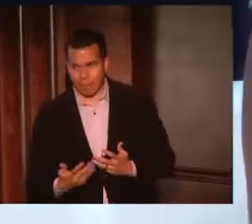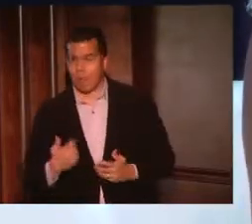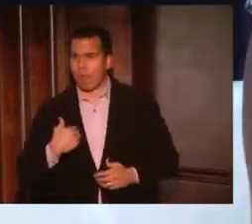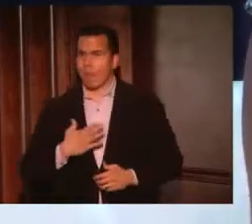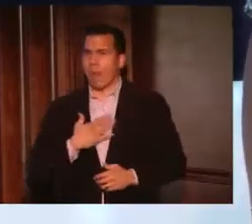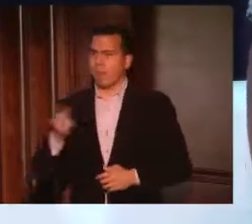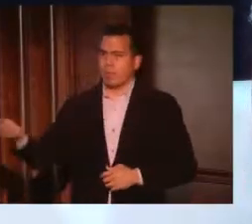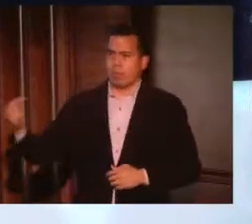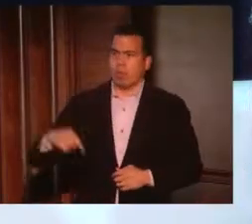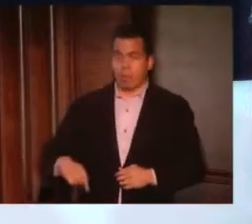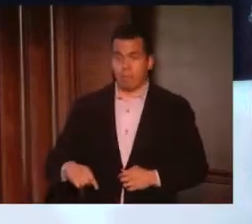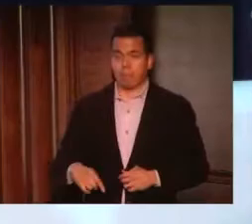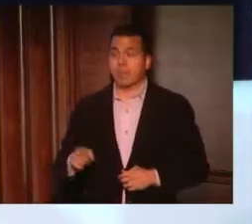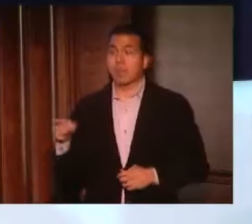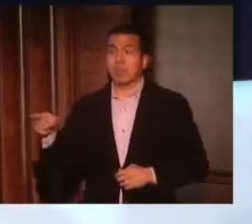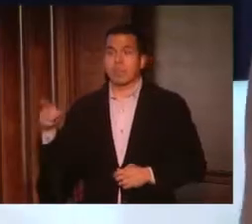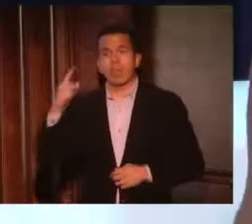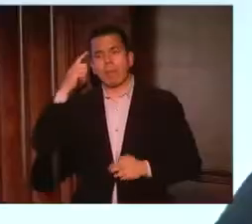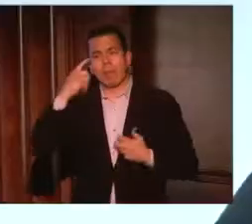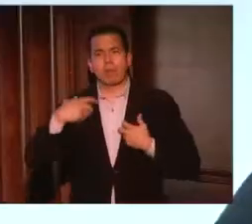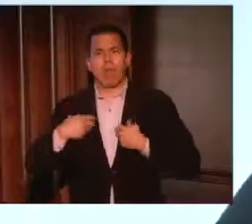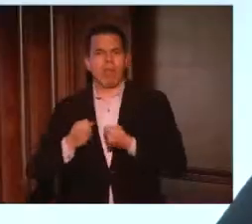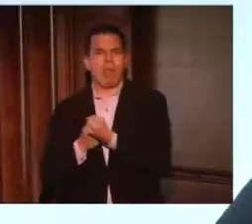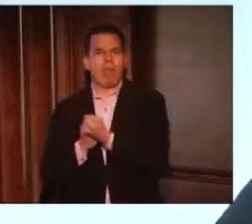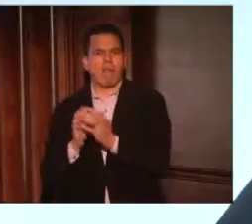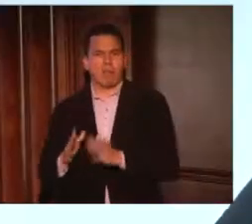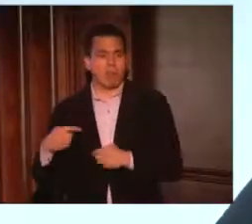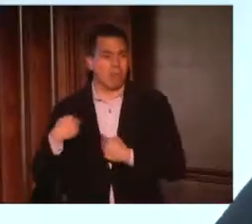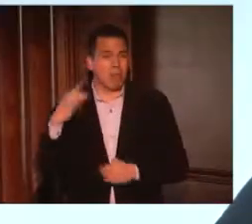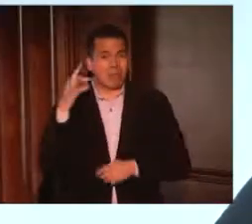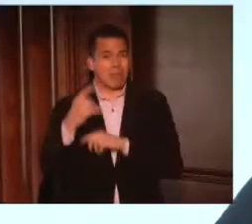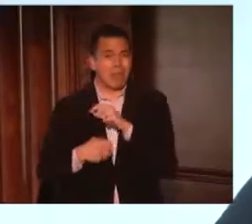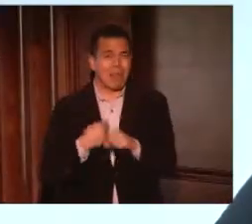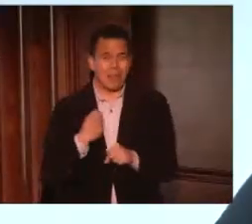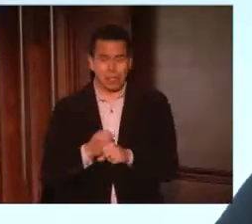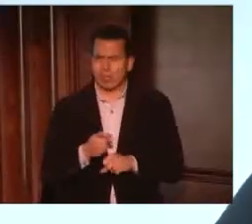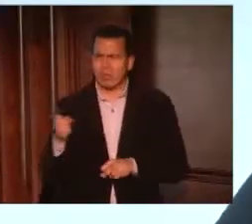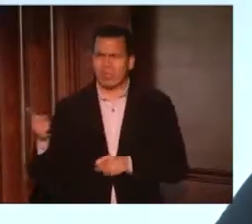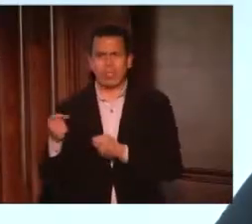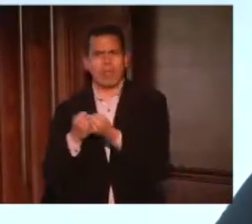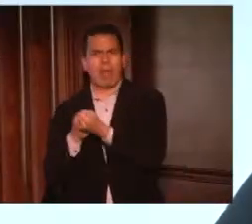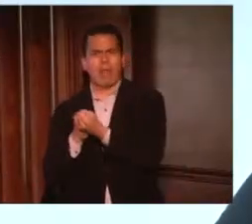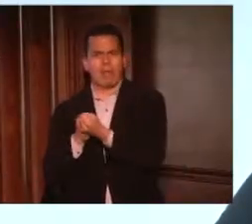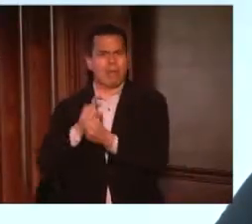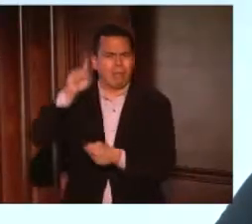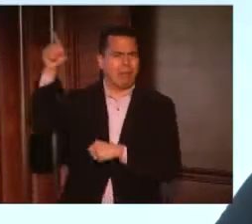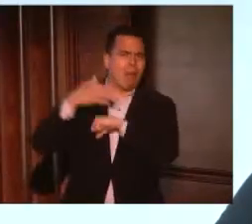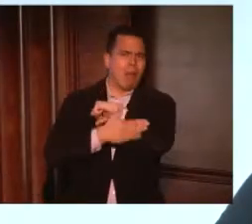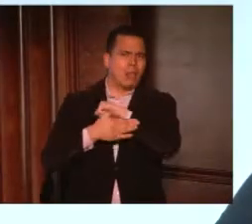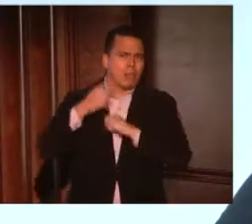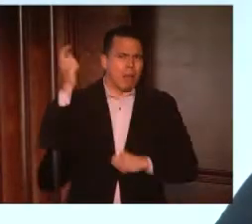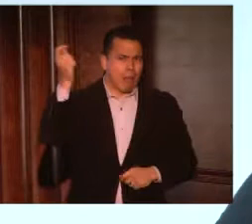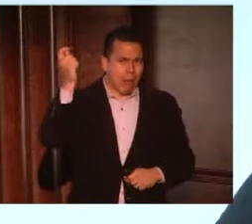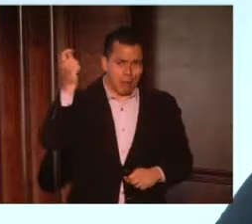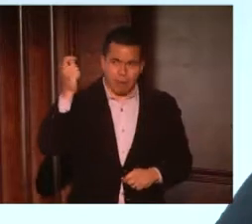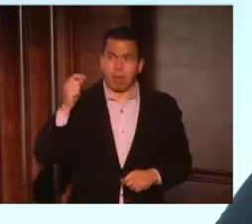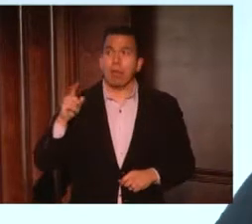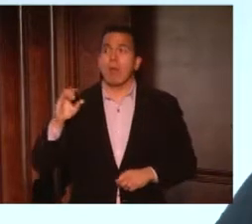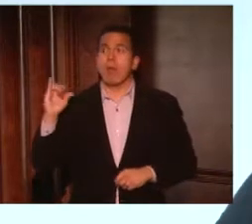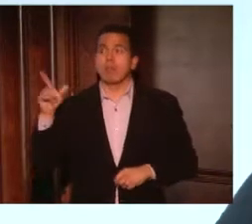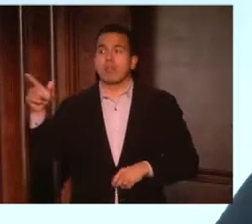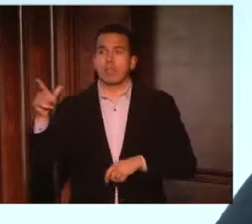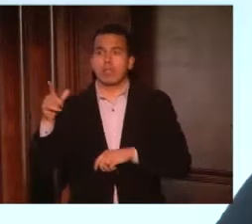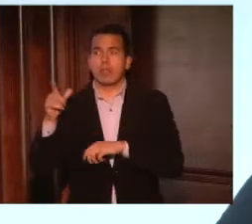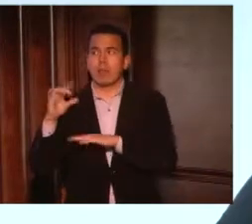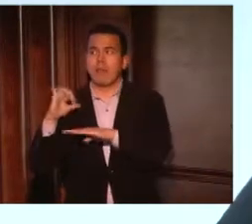is a mental health advocate. For the last 8 years, you've been advocating in Kenya. And you're also the founder of